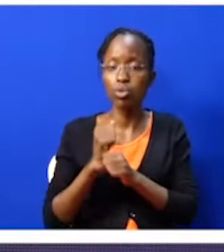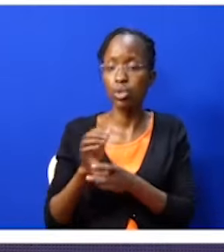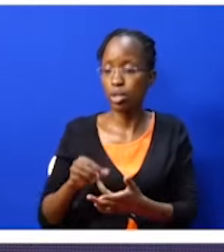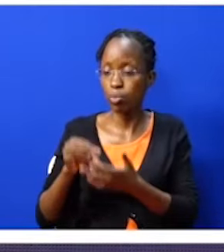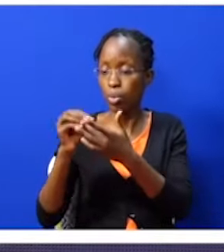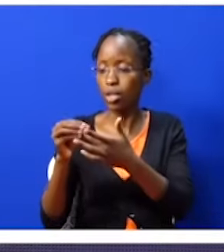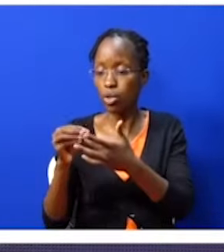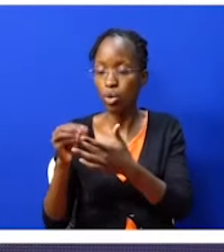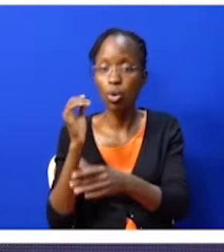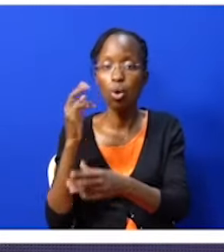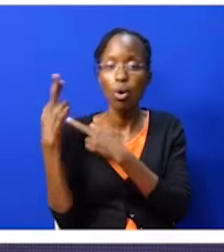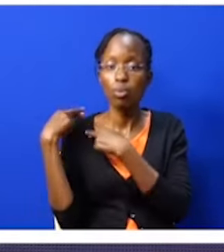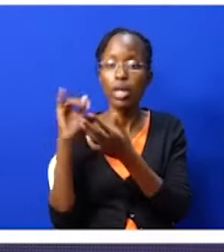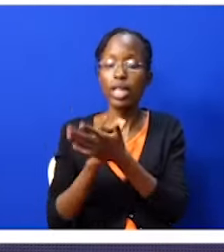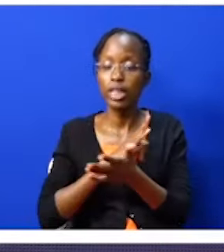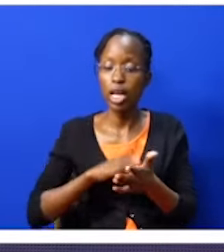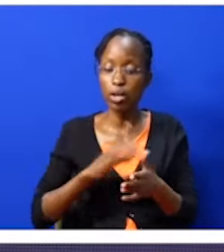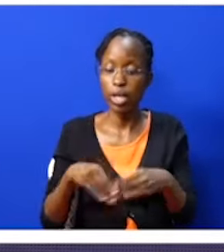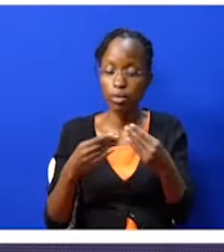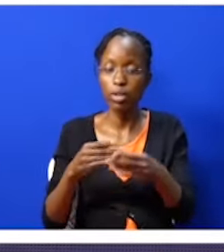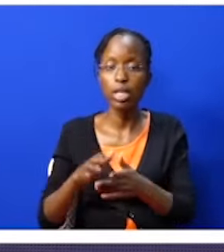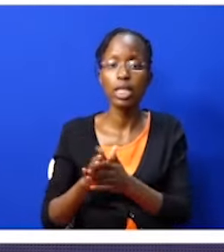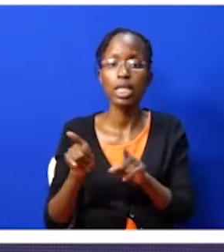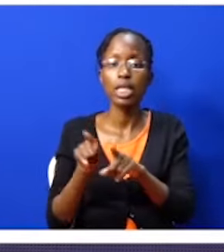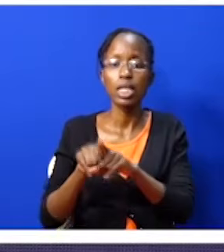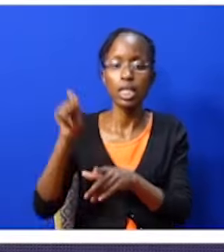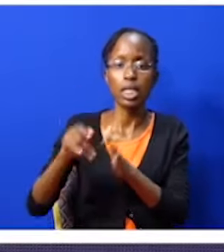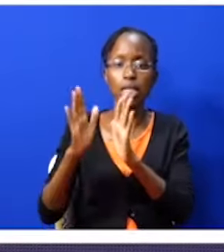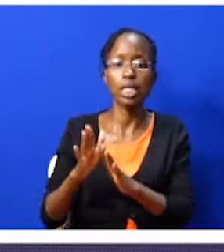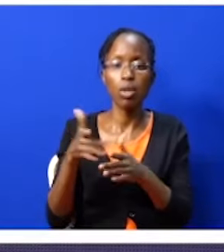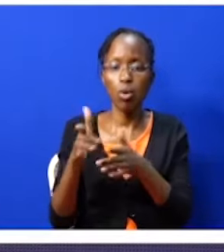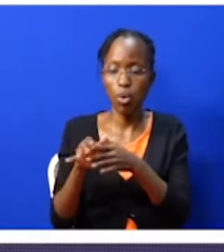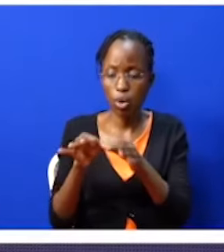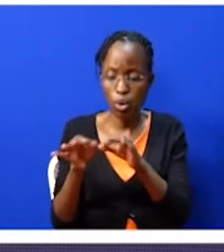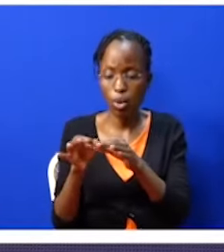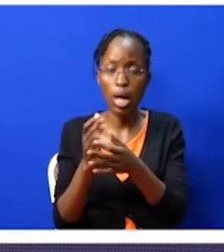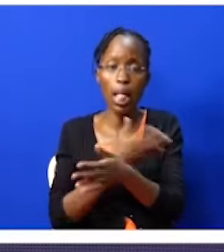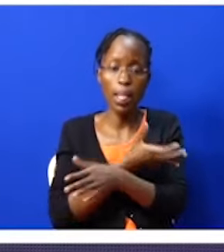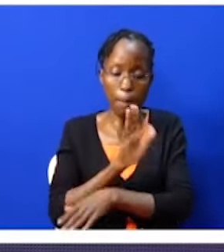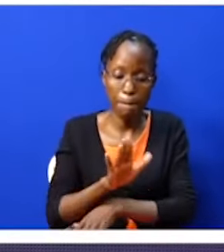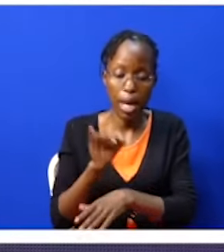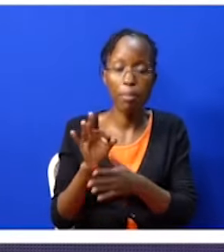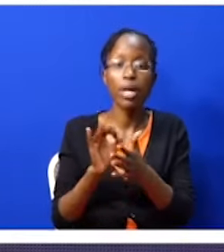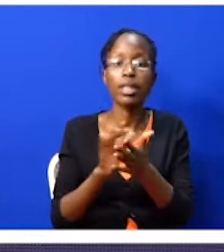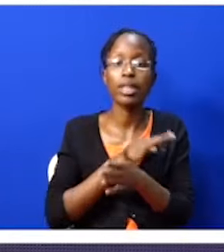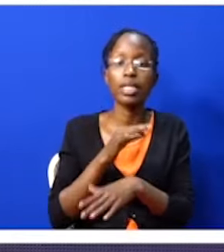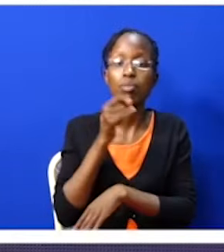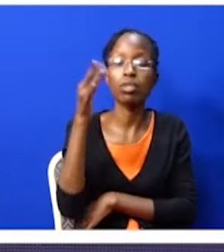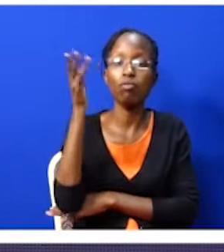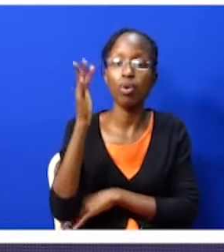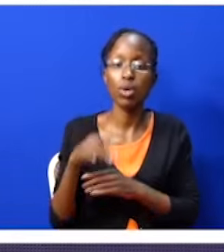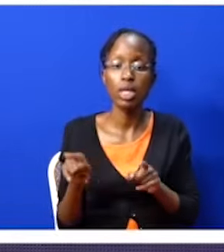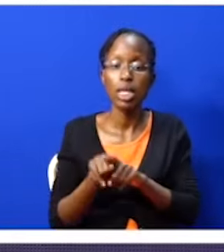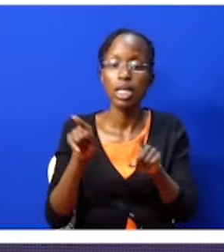purpose that God had given them. The judges are often described in the Bible as being empowered by the Spirit of God